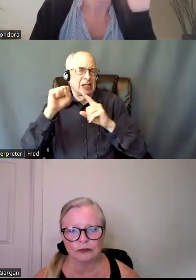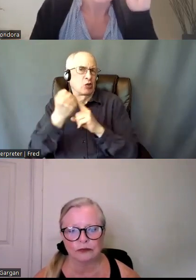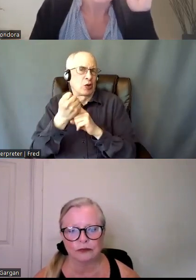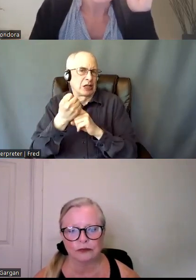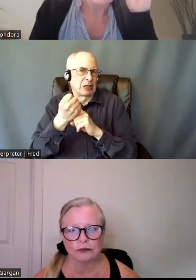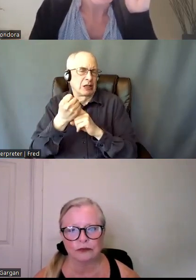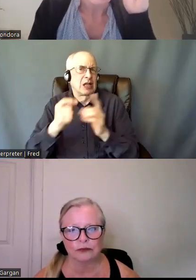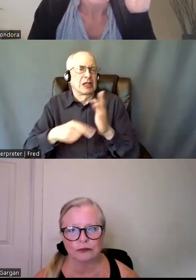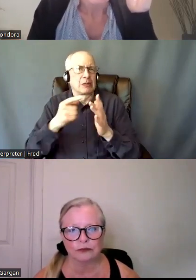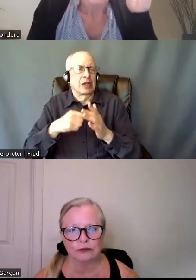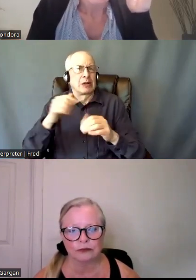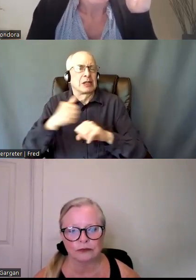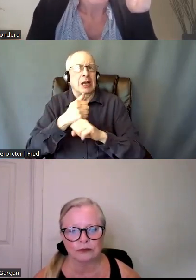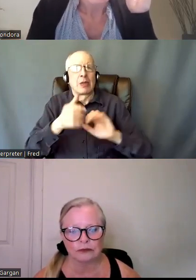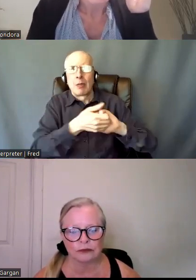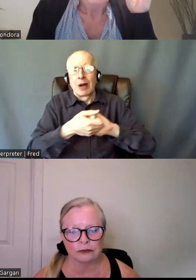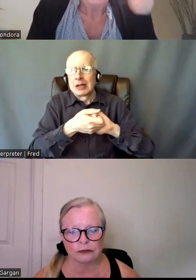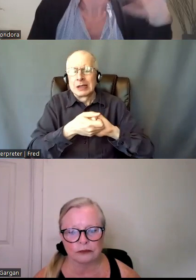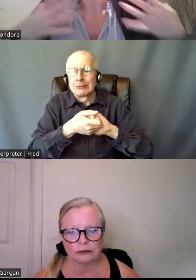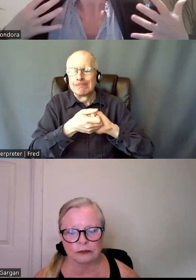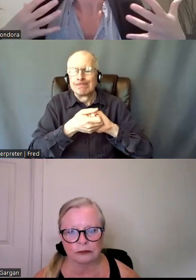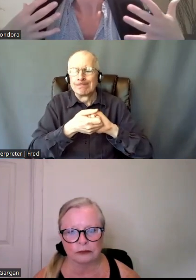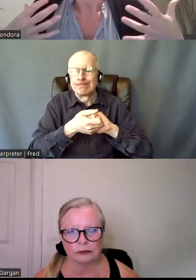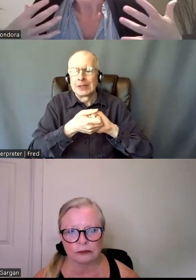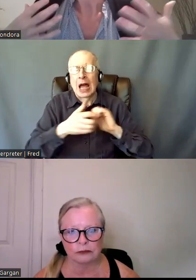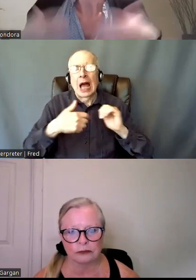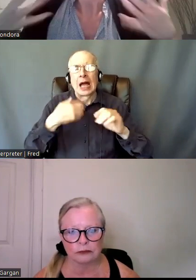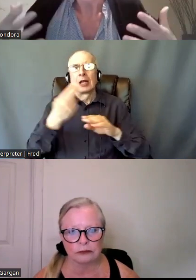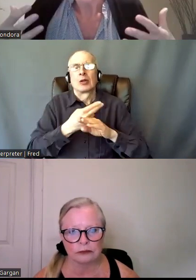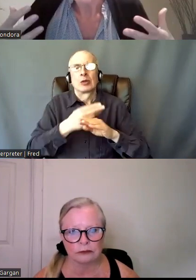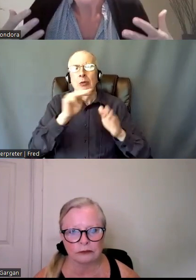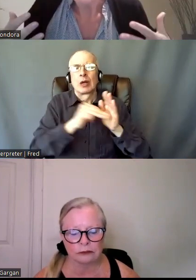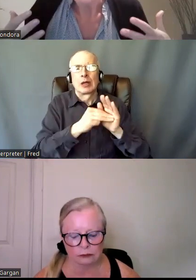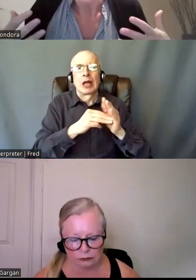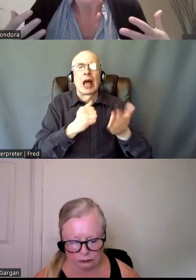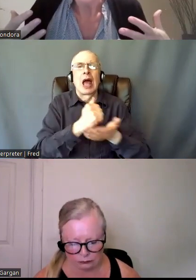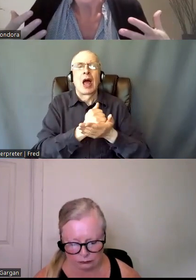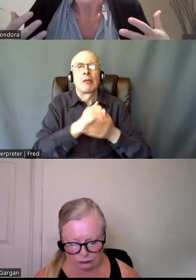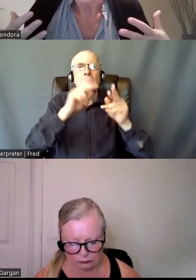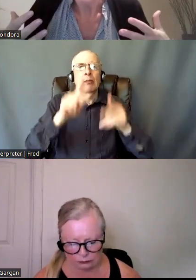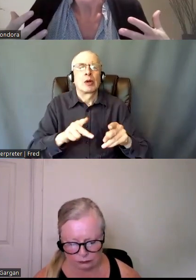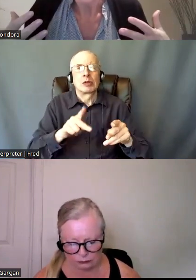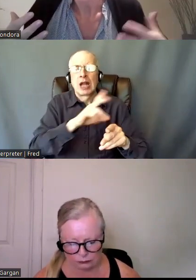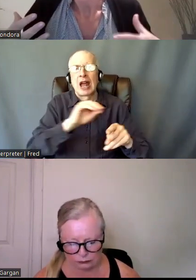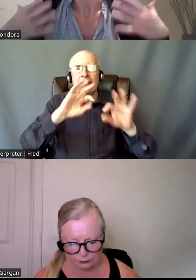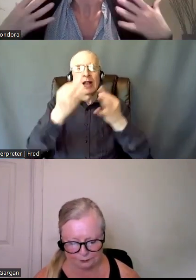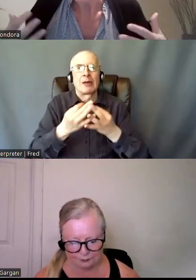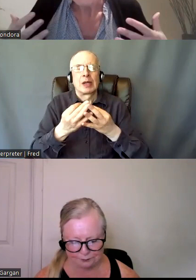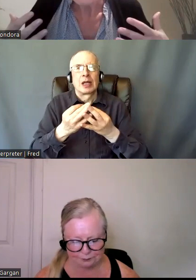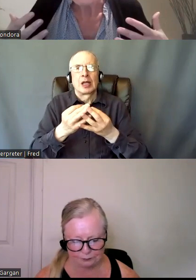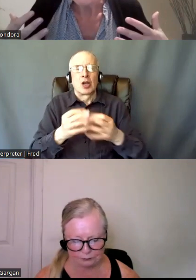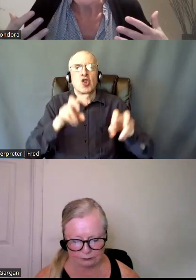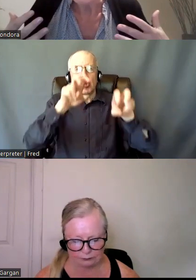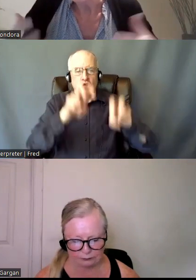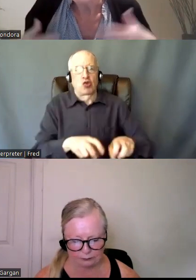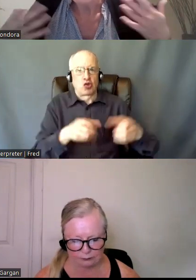those partnerships, I use the model of helping a person and their family get into the driver's seat, right? And